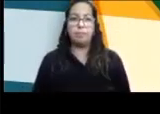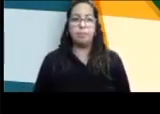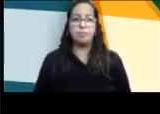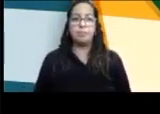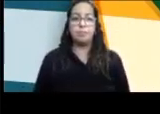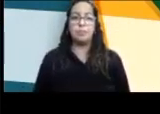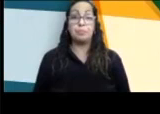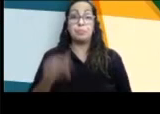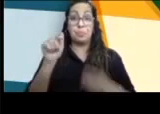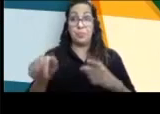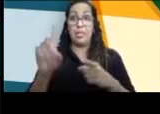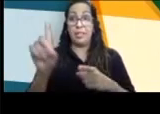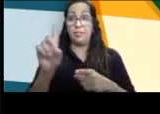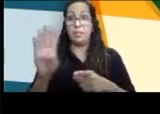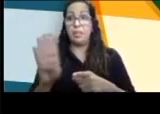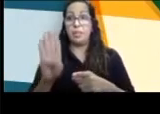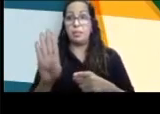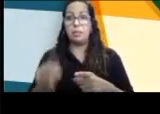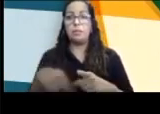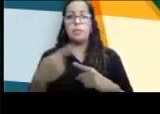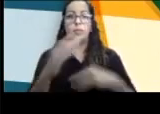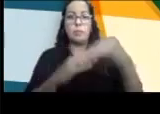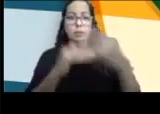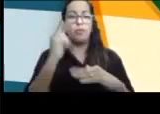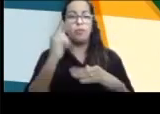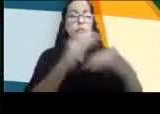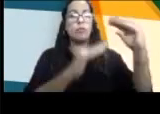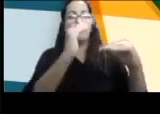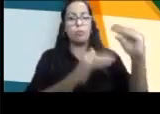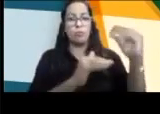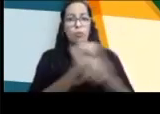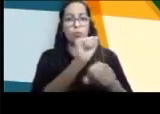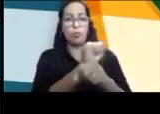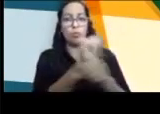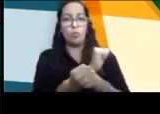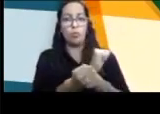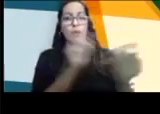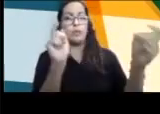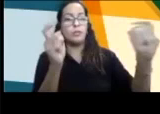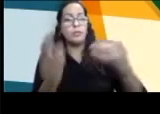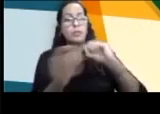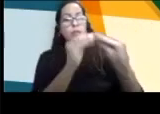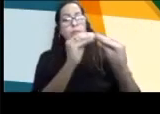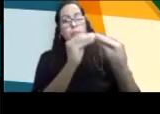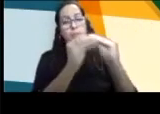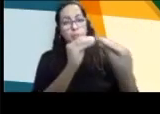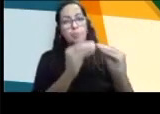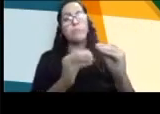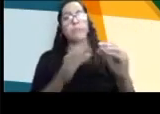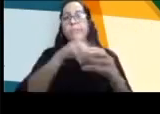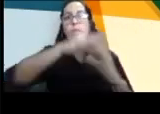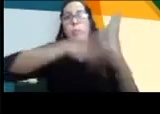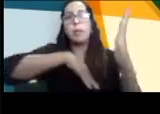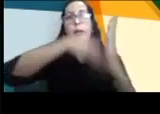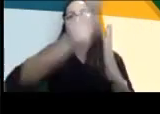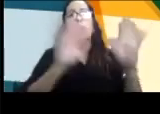Davis-Bacon applies to construction work. Construction work includes the alteration and/or repair, including painting and